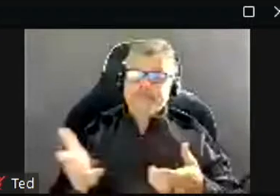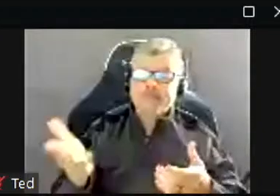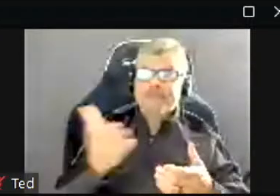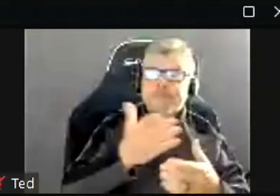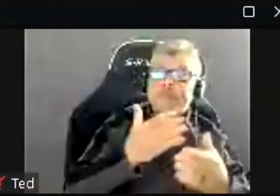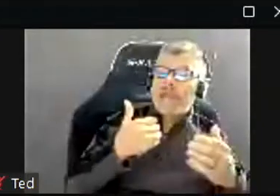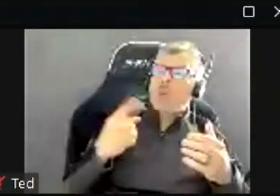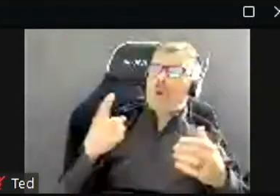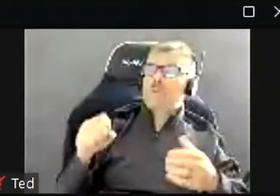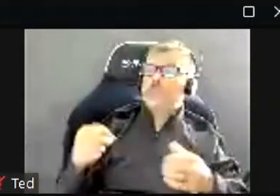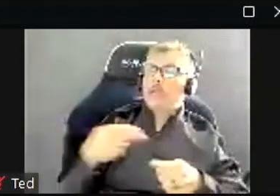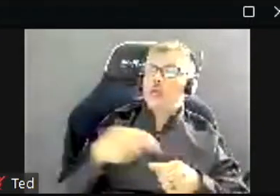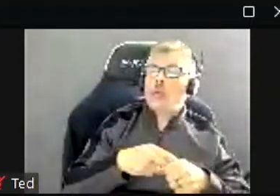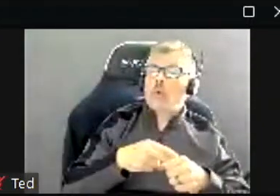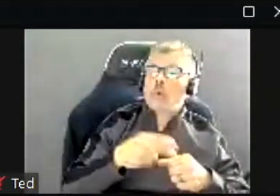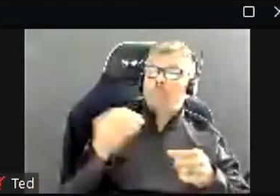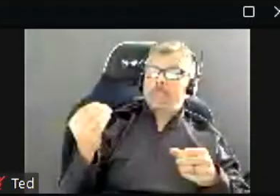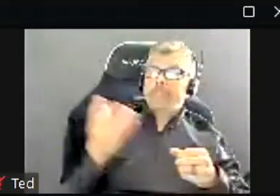for anything I left out.